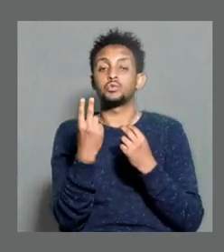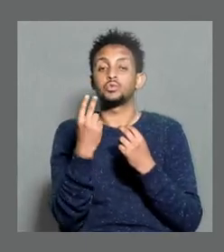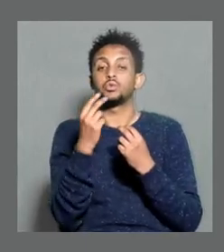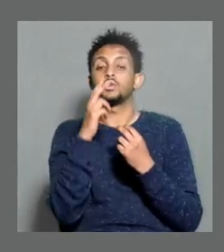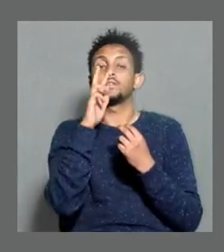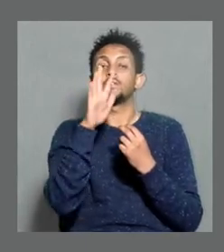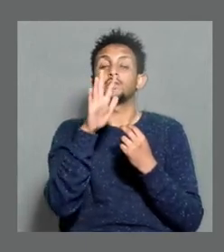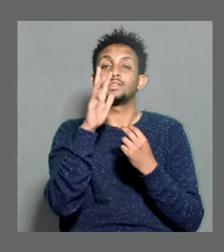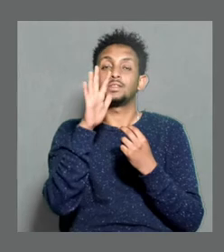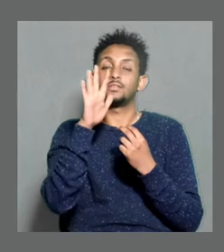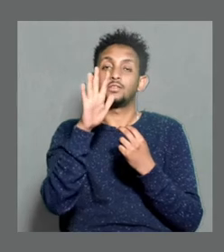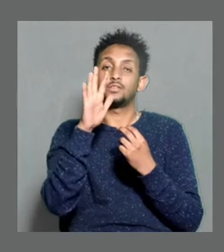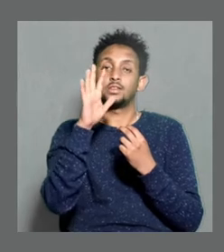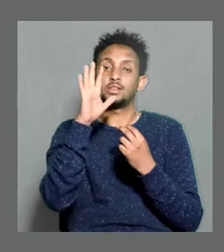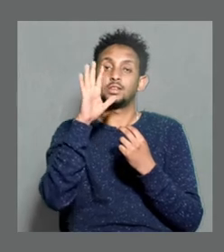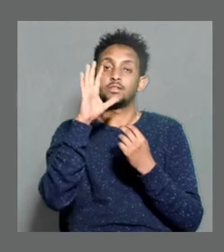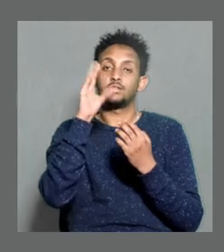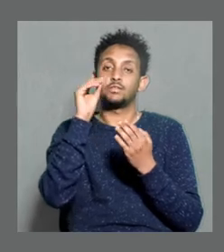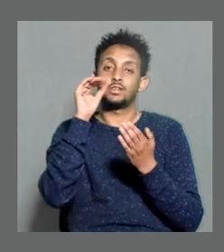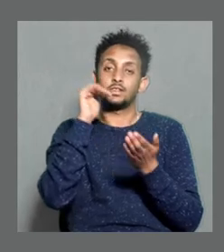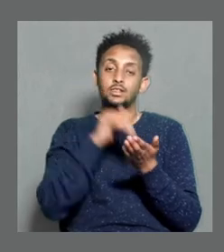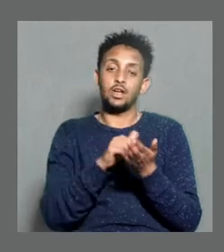is